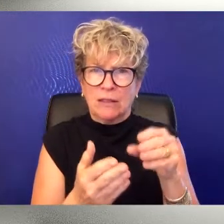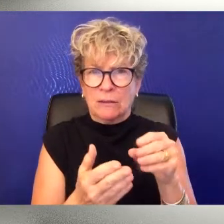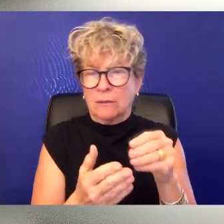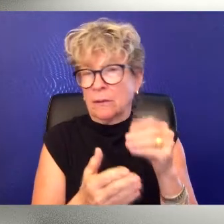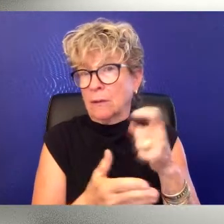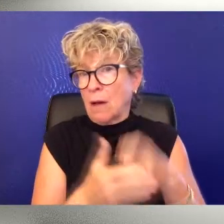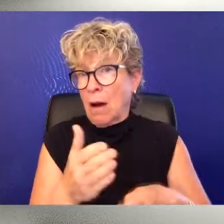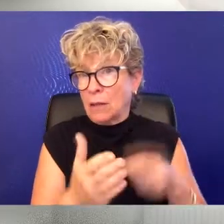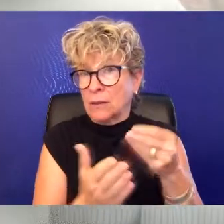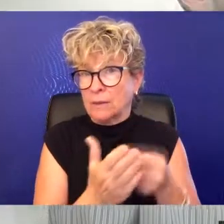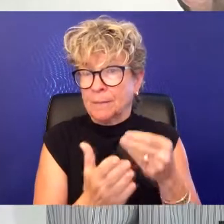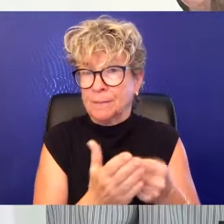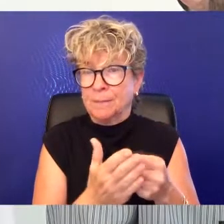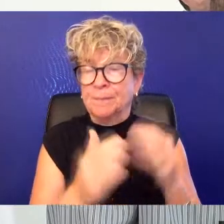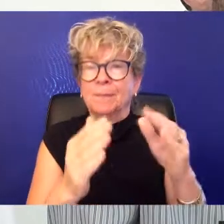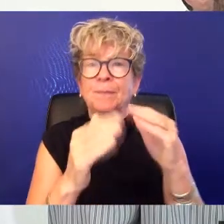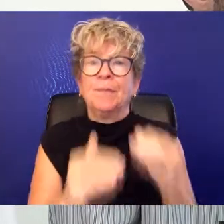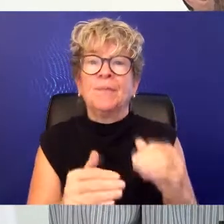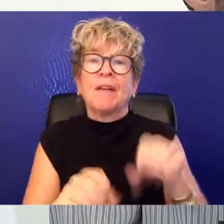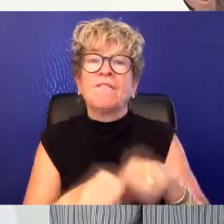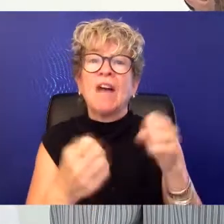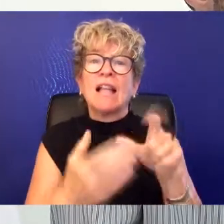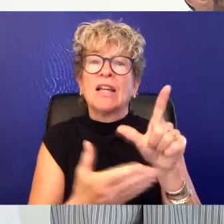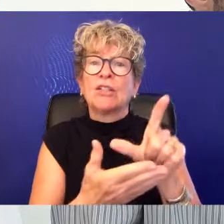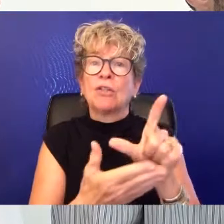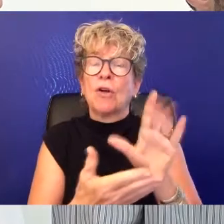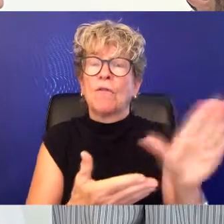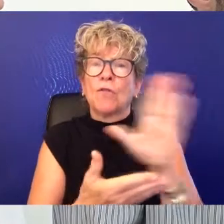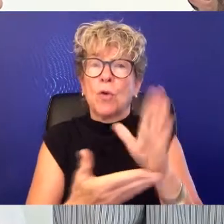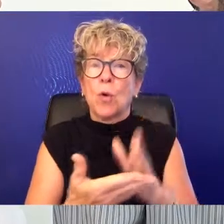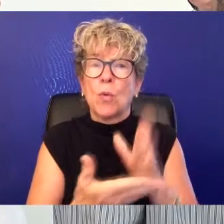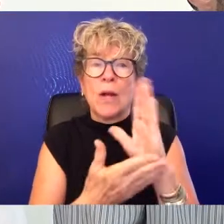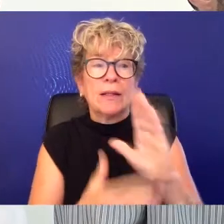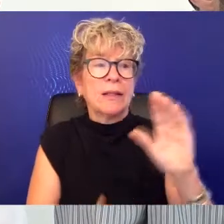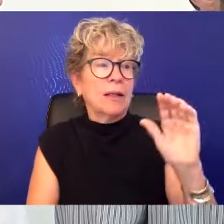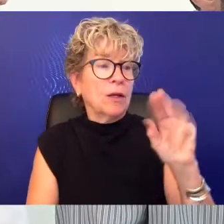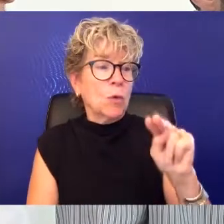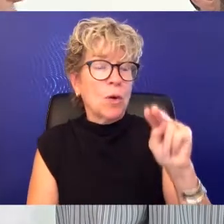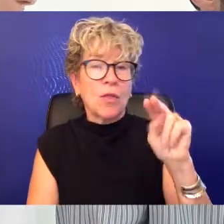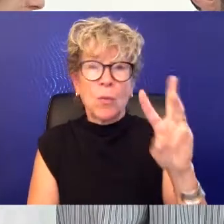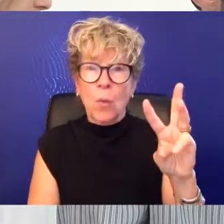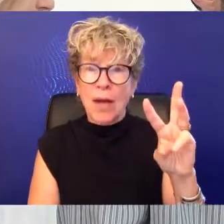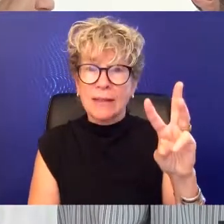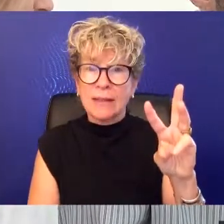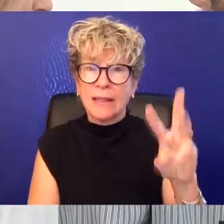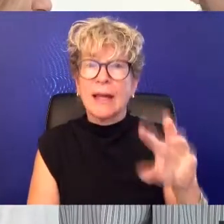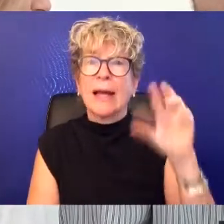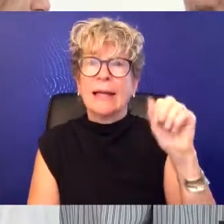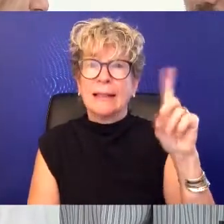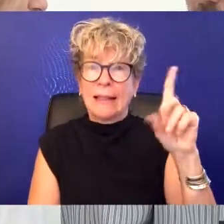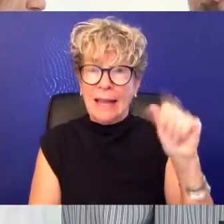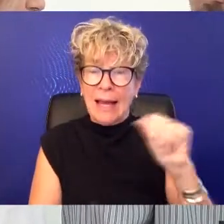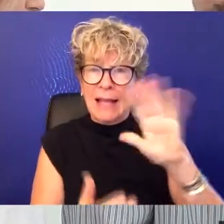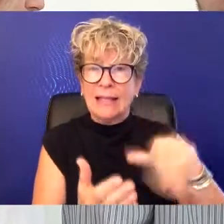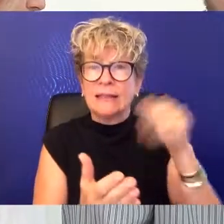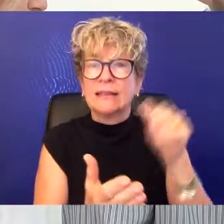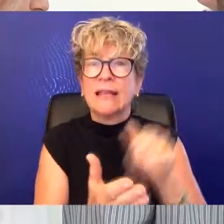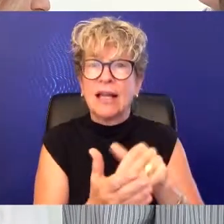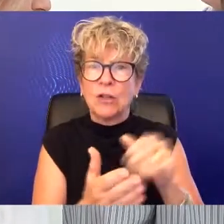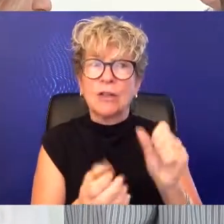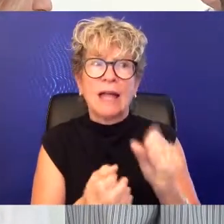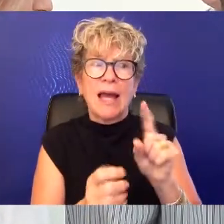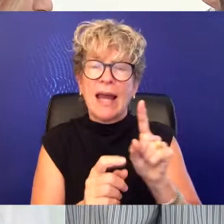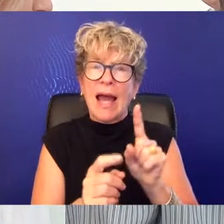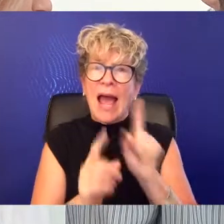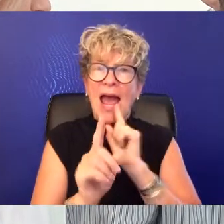Violation of rights. The Northwest ADA Center is available to answer questions about your rights under the ADA. They